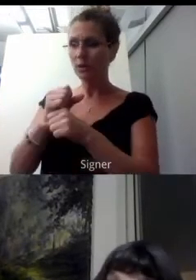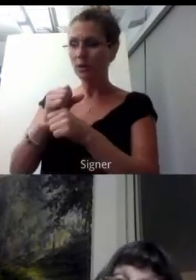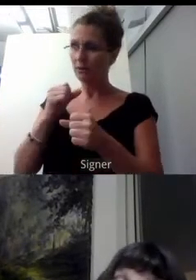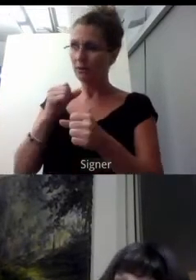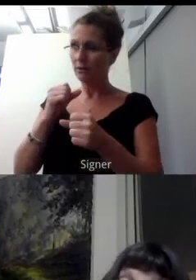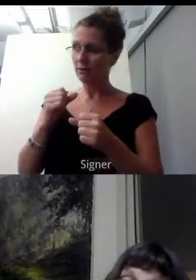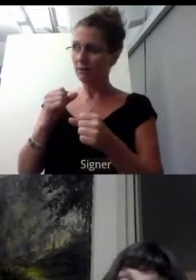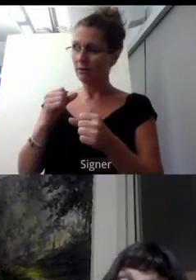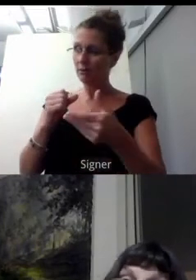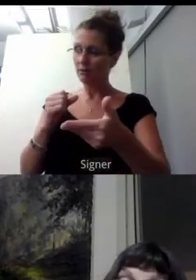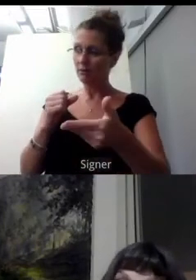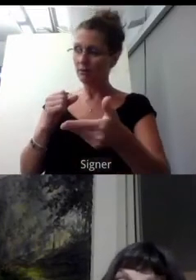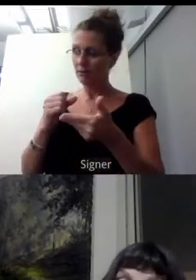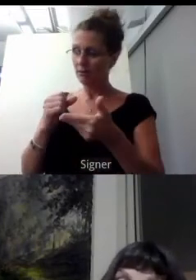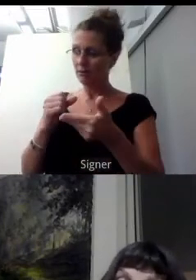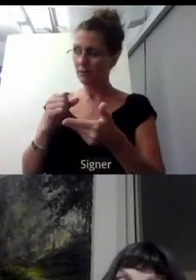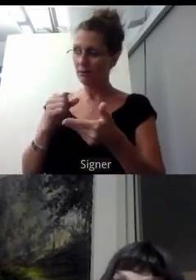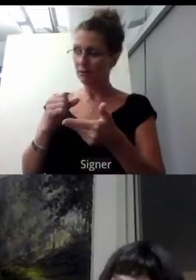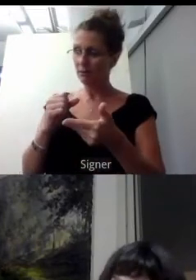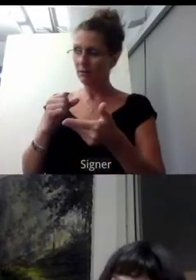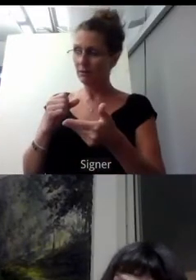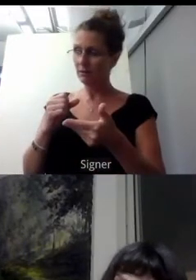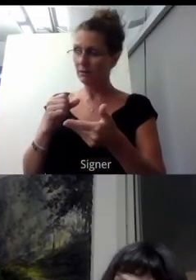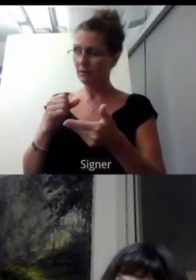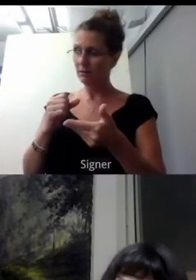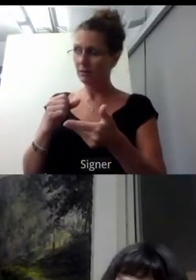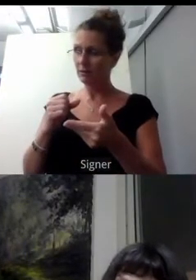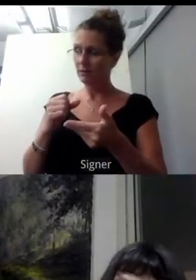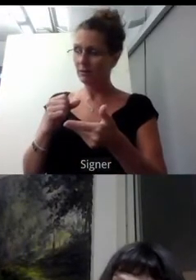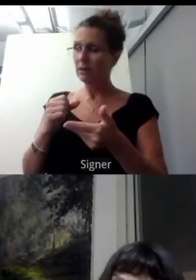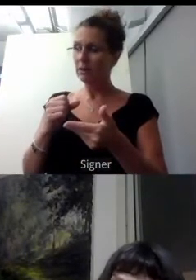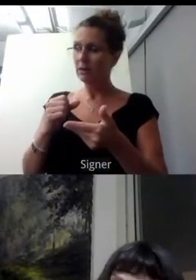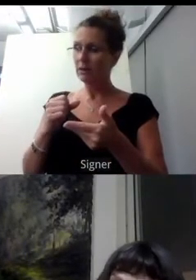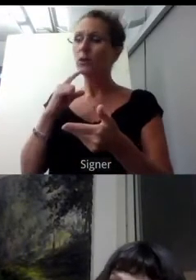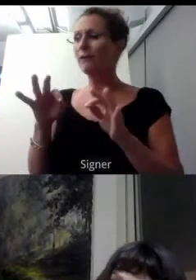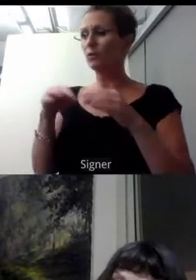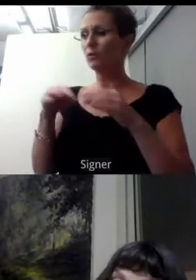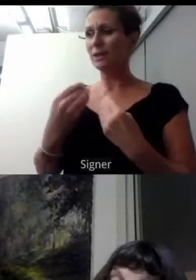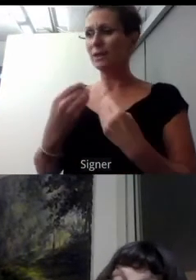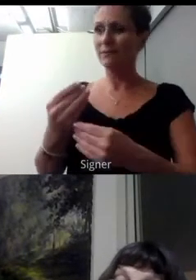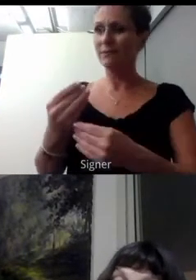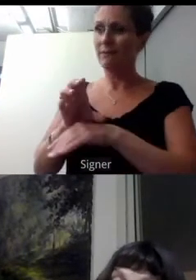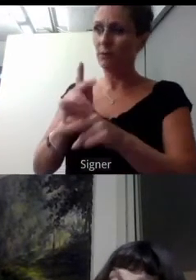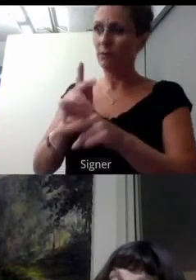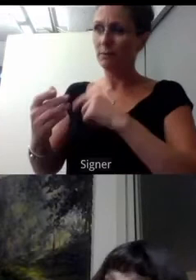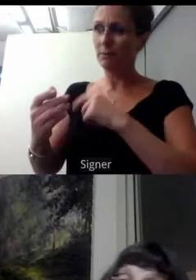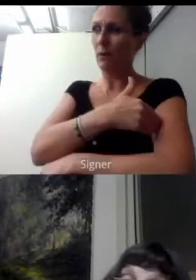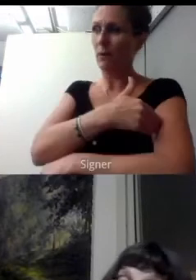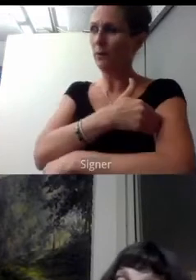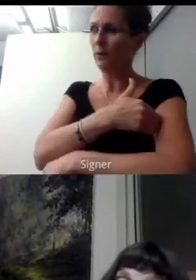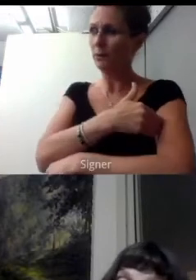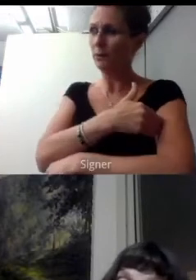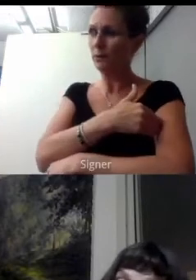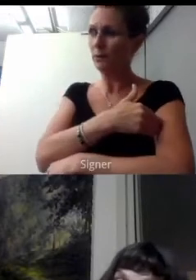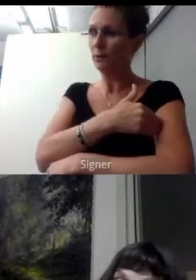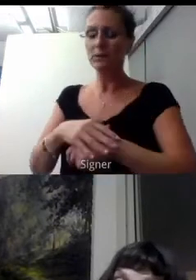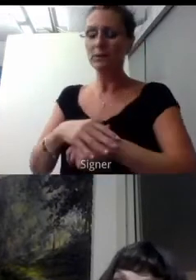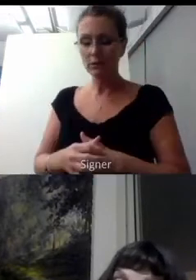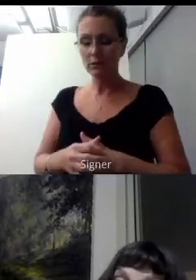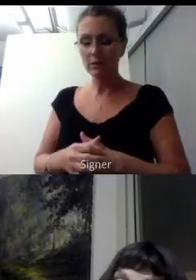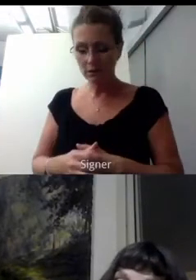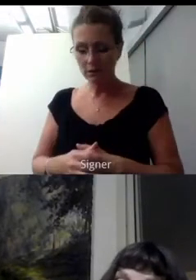of enforcement resources, and provide additional deterrence. I think this